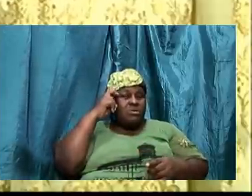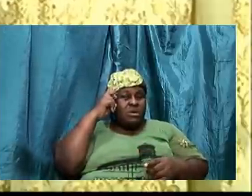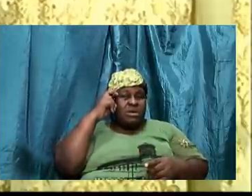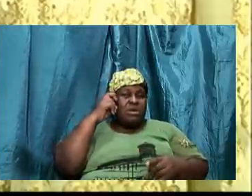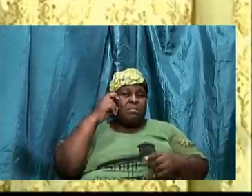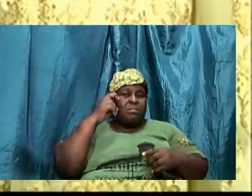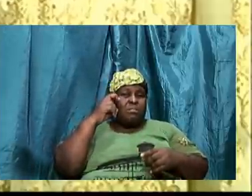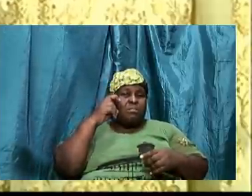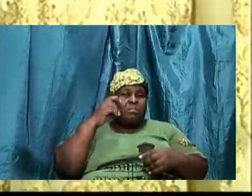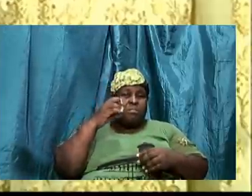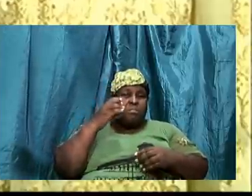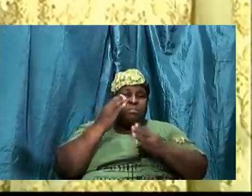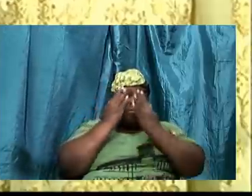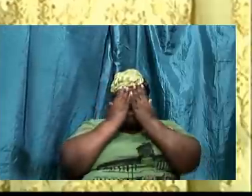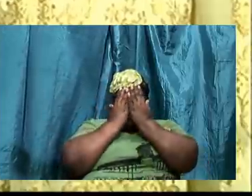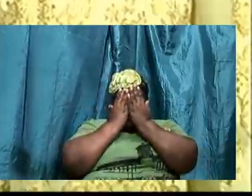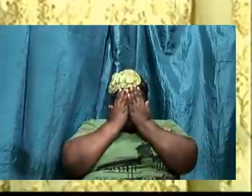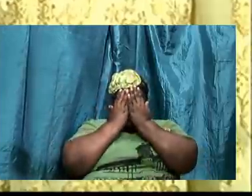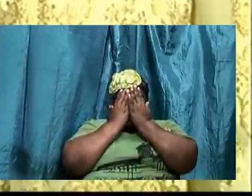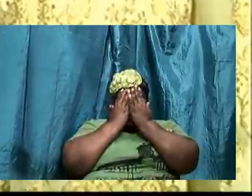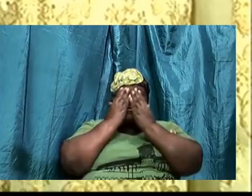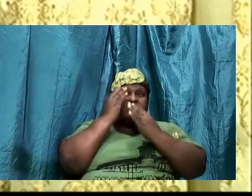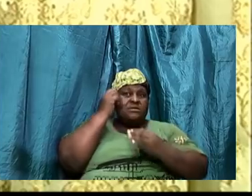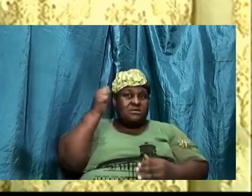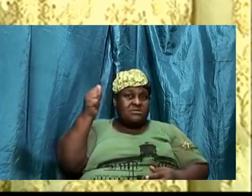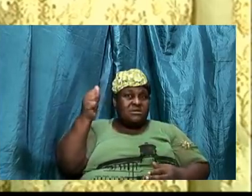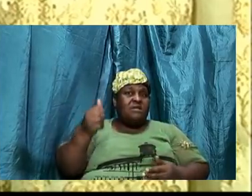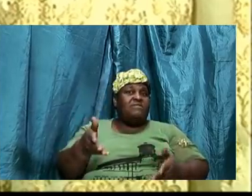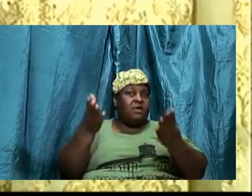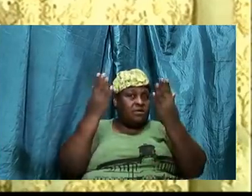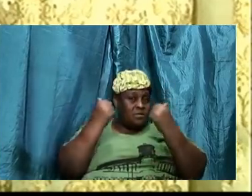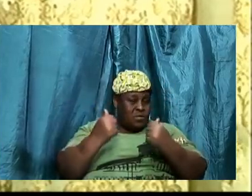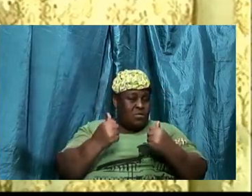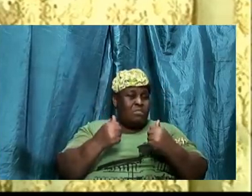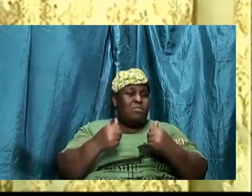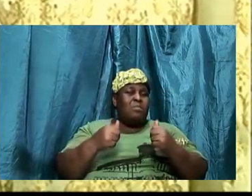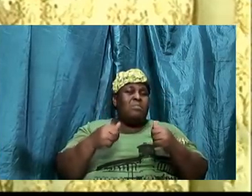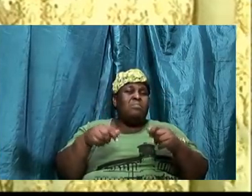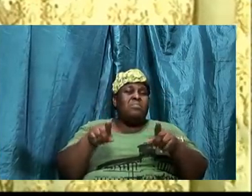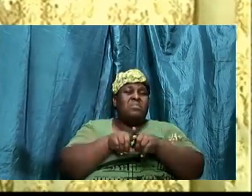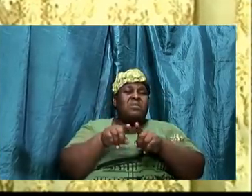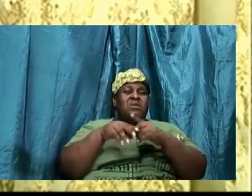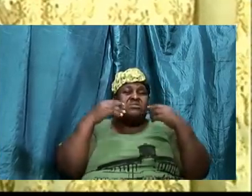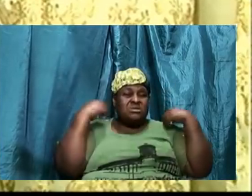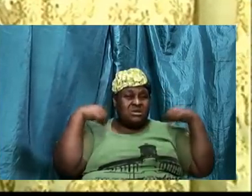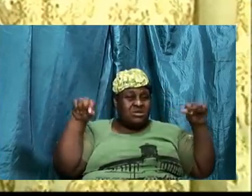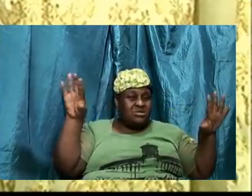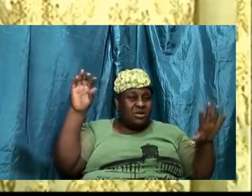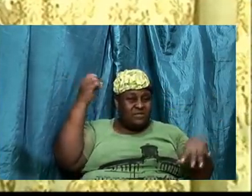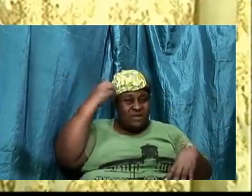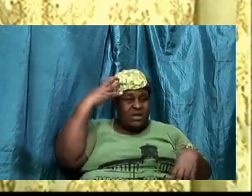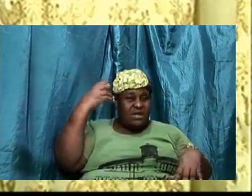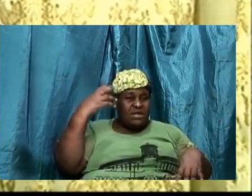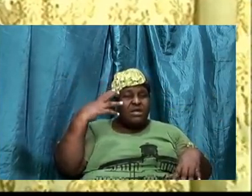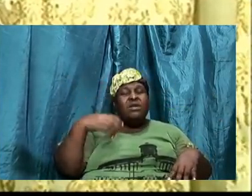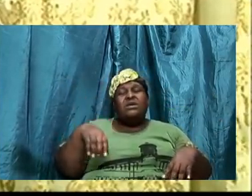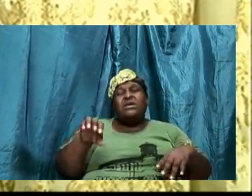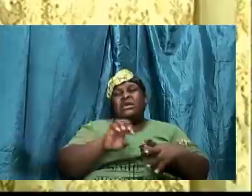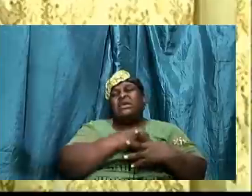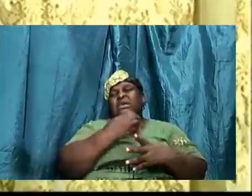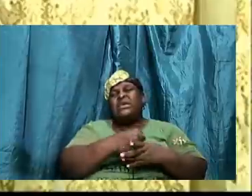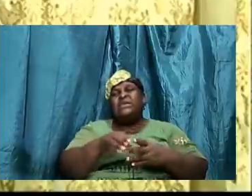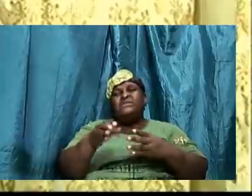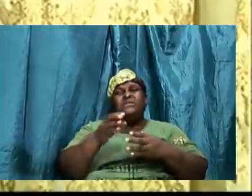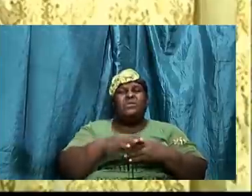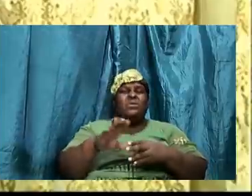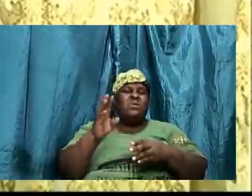himself and come as an angel of light, even when he disguise himself to be our friends and to